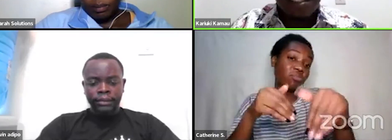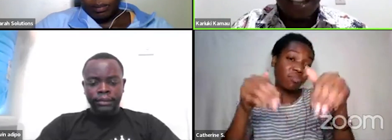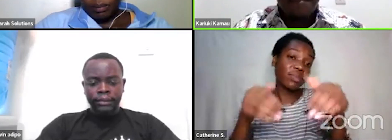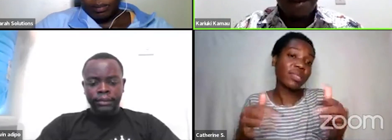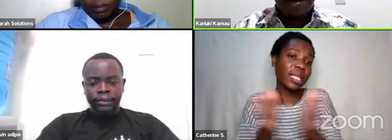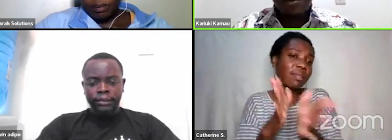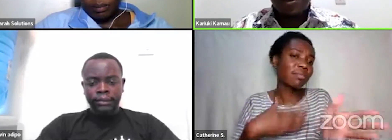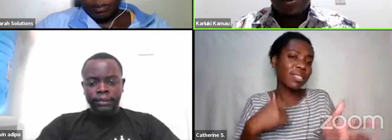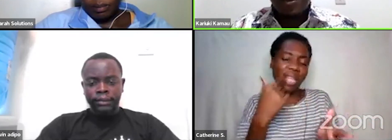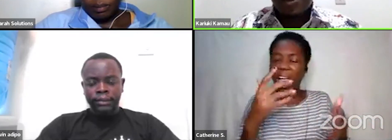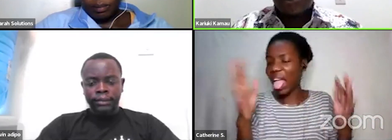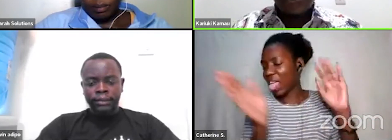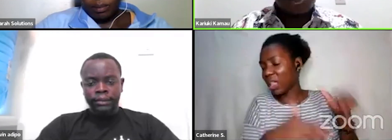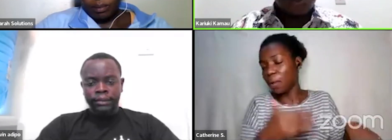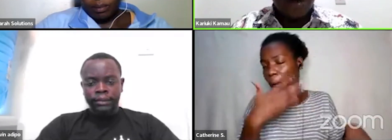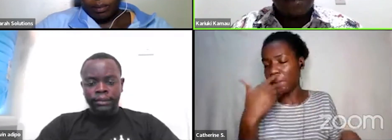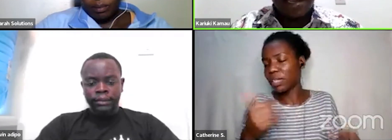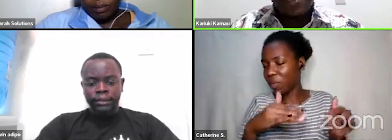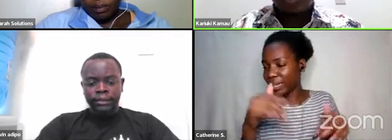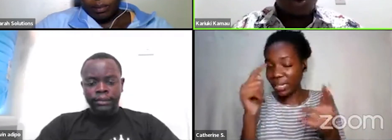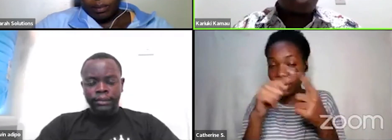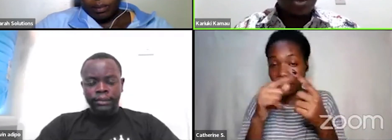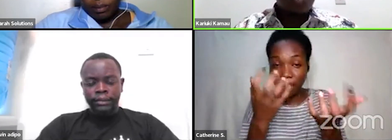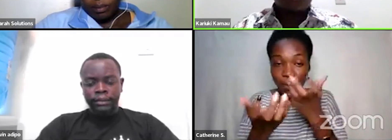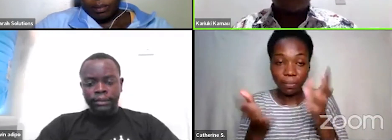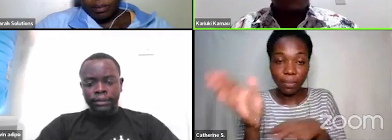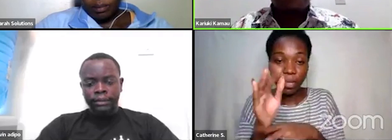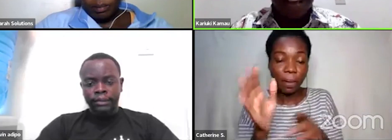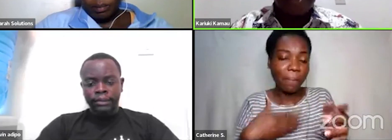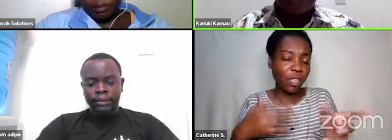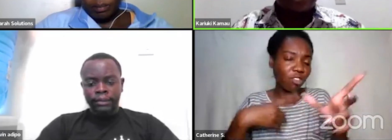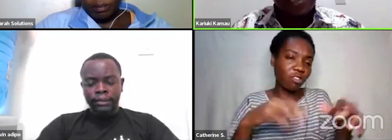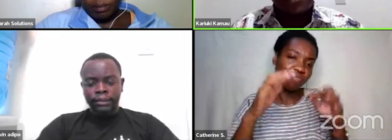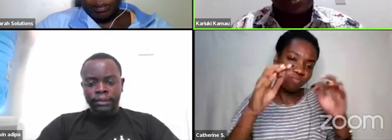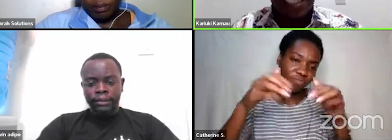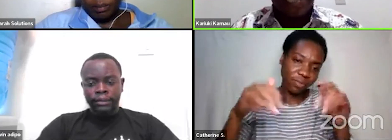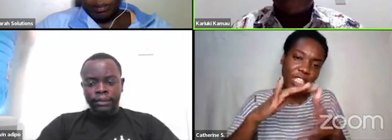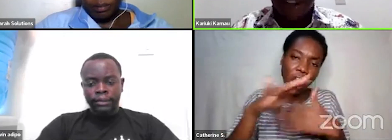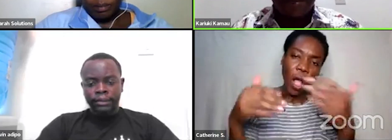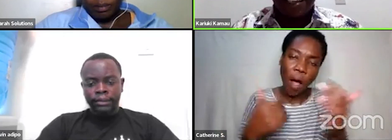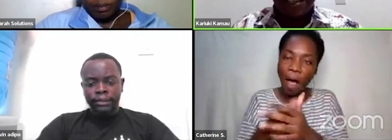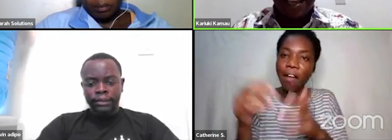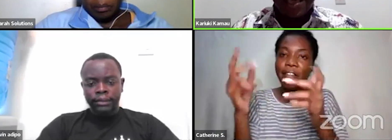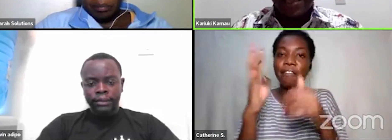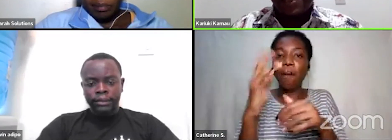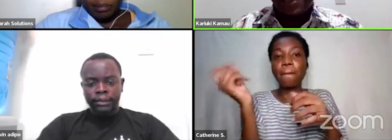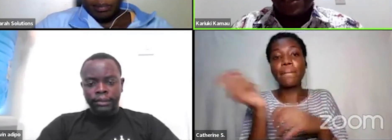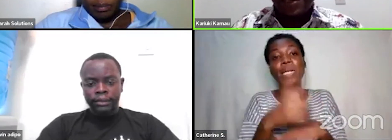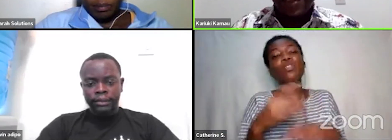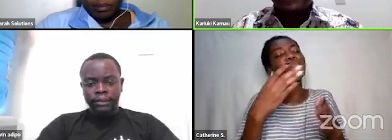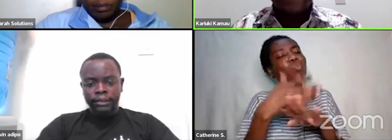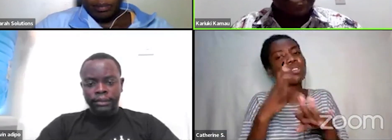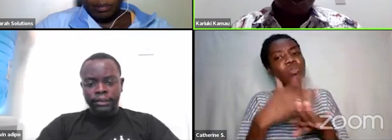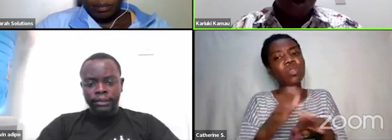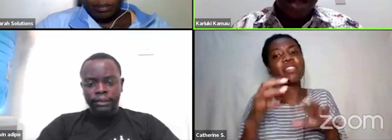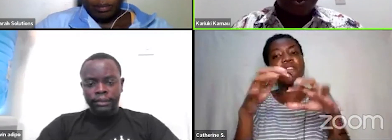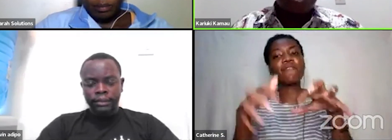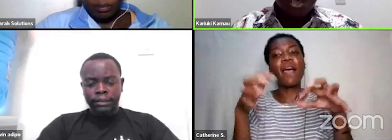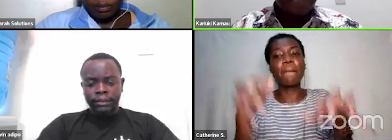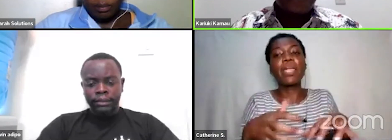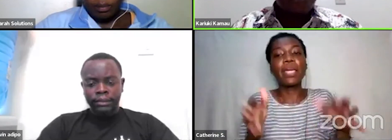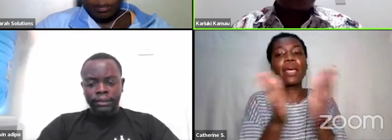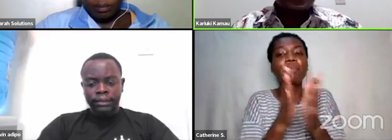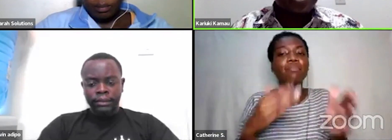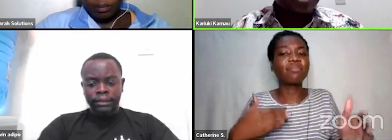this business come back. And we went to farming, and I took my whole 4 months, wasted it in farming. And I didn't know I